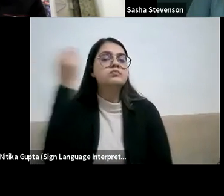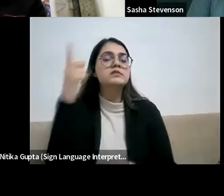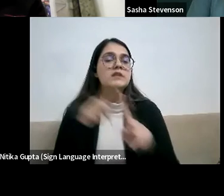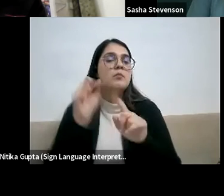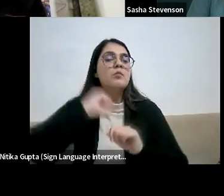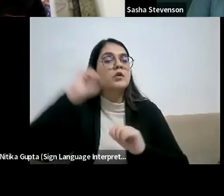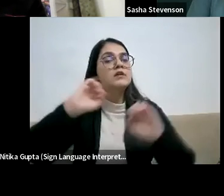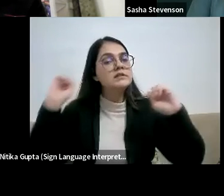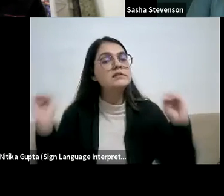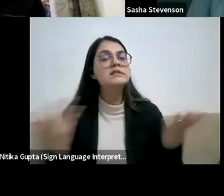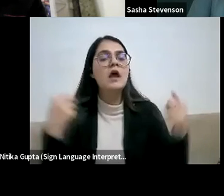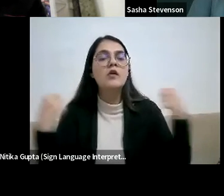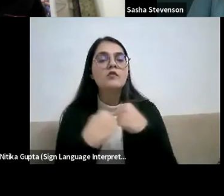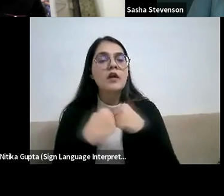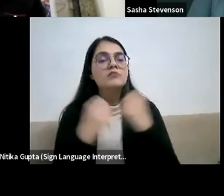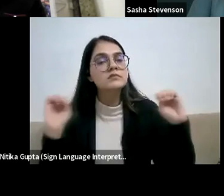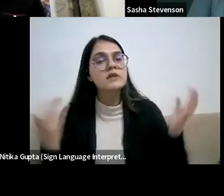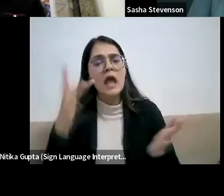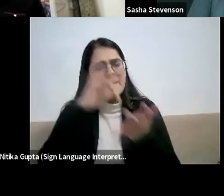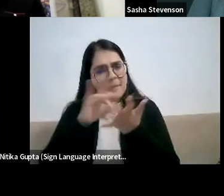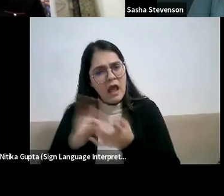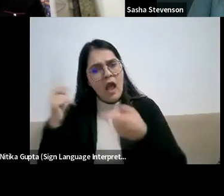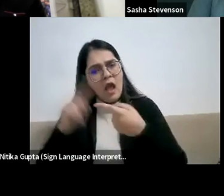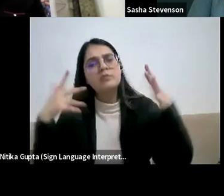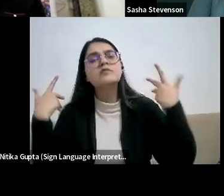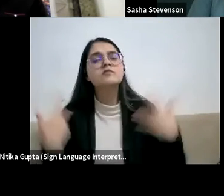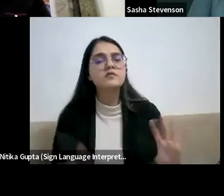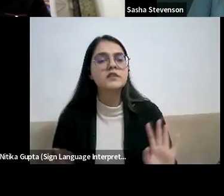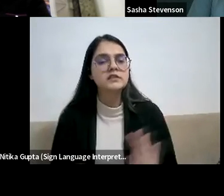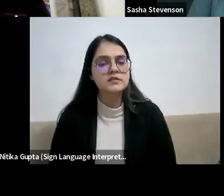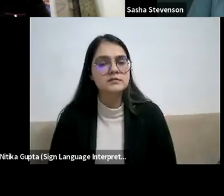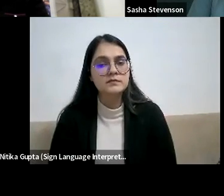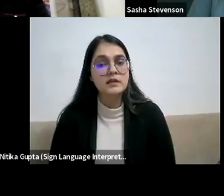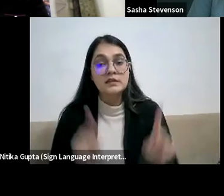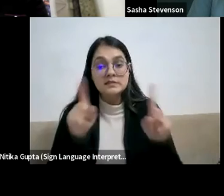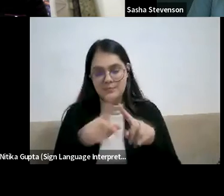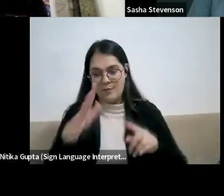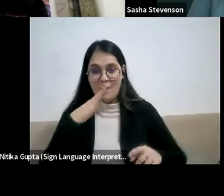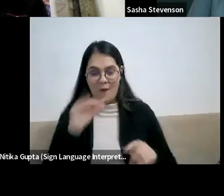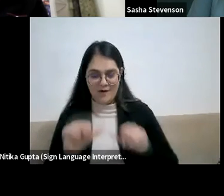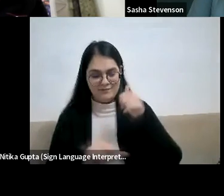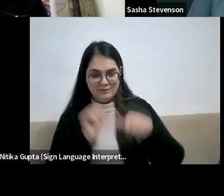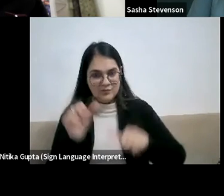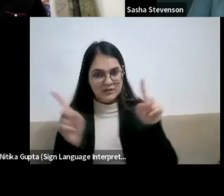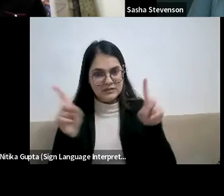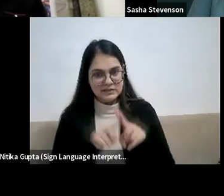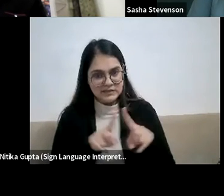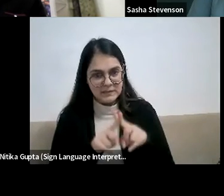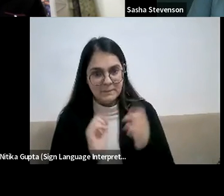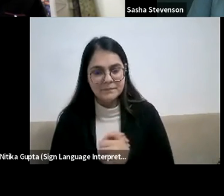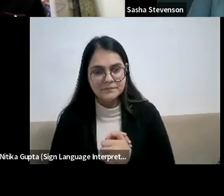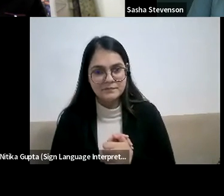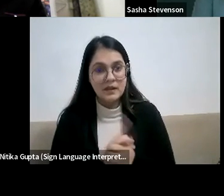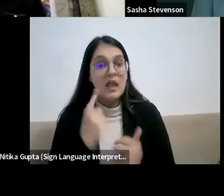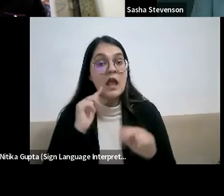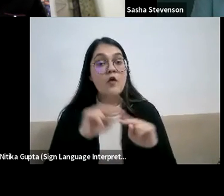has happened in many places. So, at surface level, at process level, if you